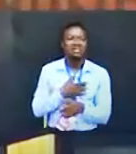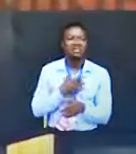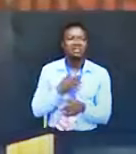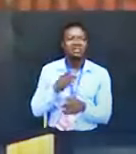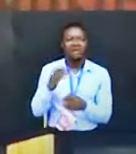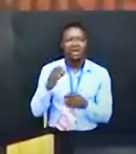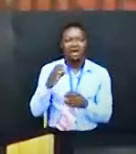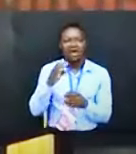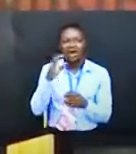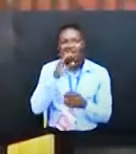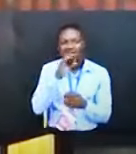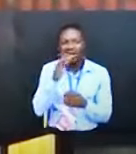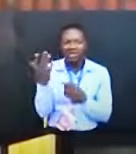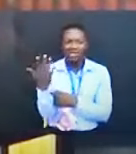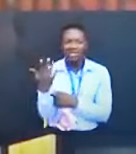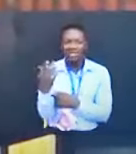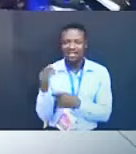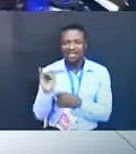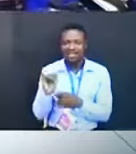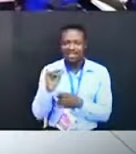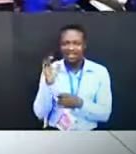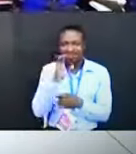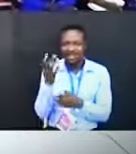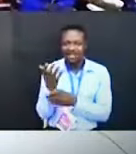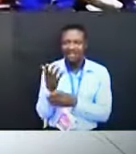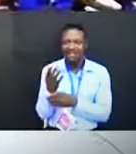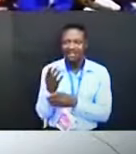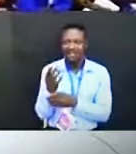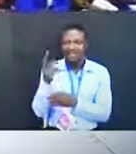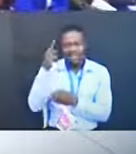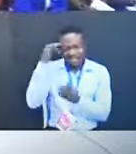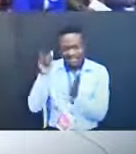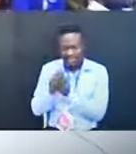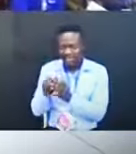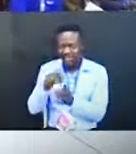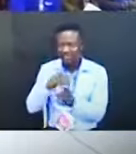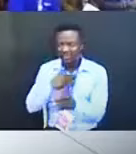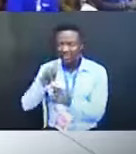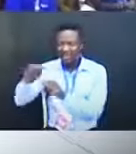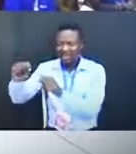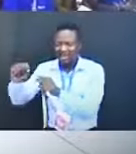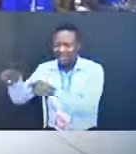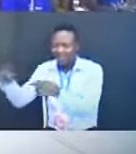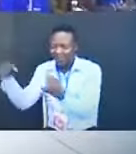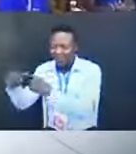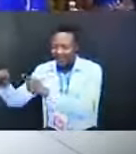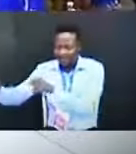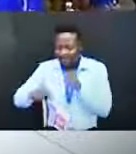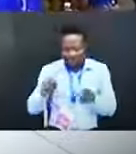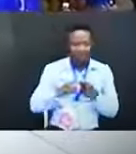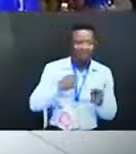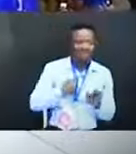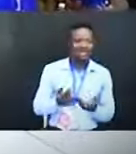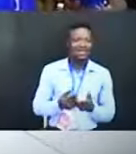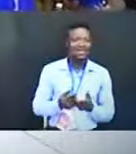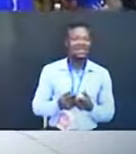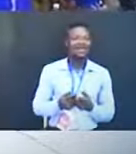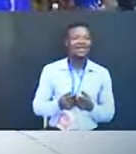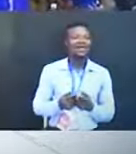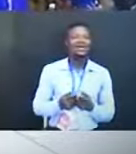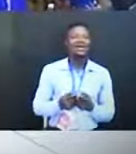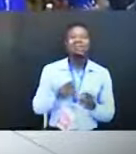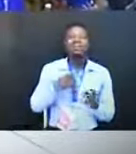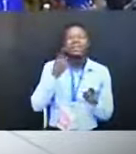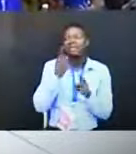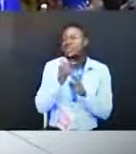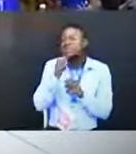God. Because I was afraid that that was going to be transferred to me. I said, hey, I'm just asking what is